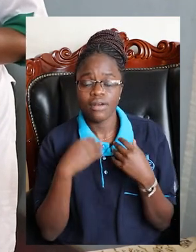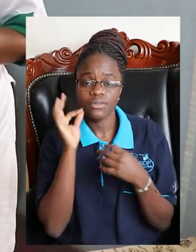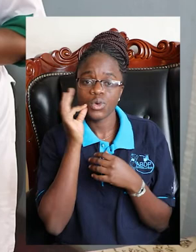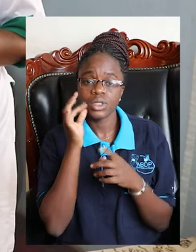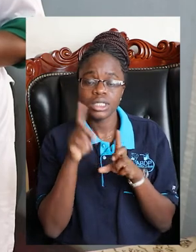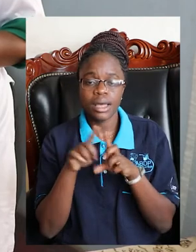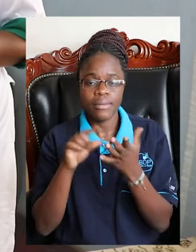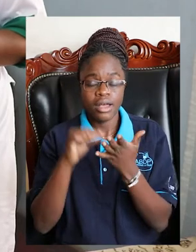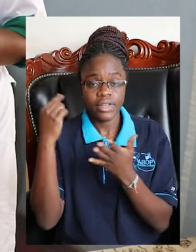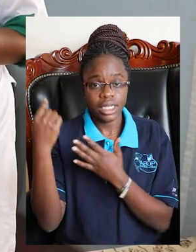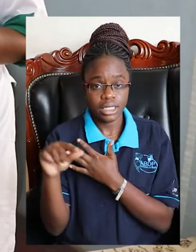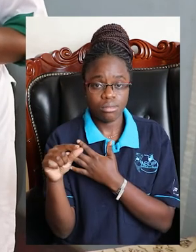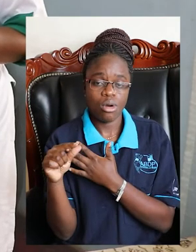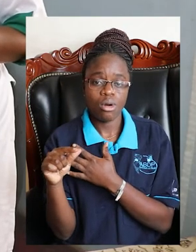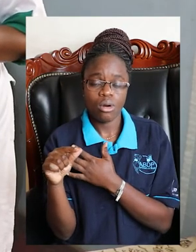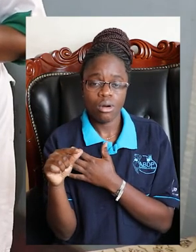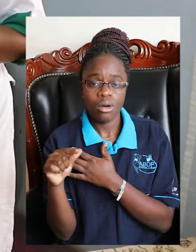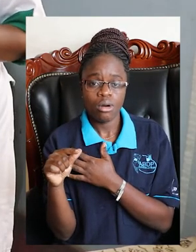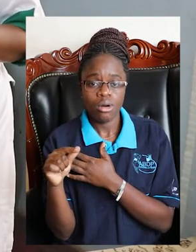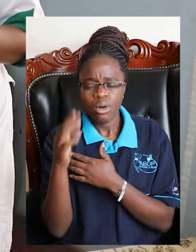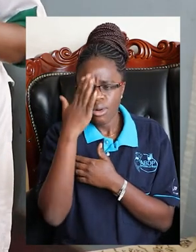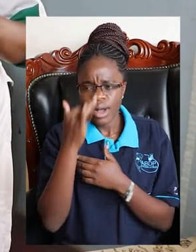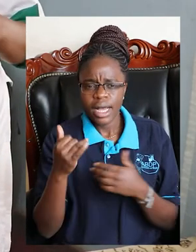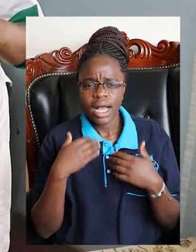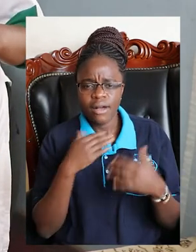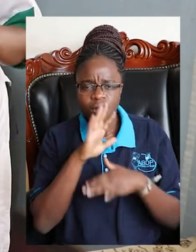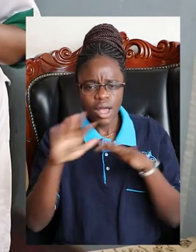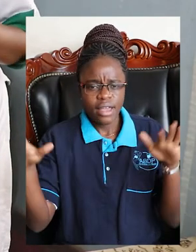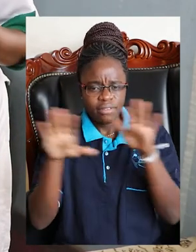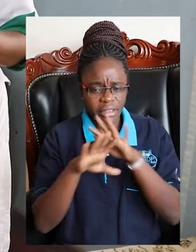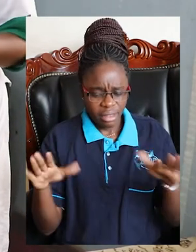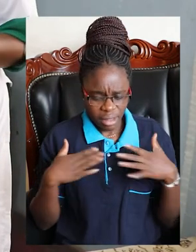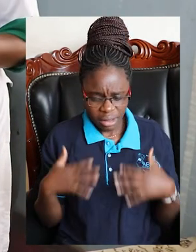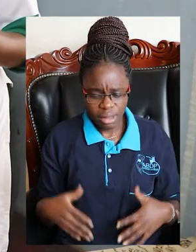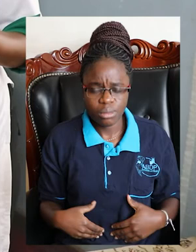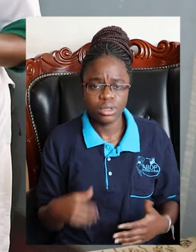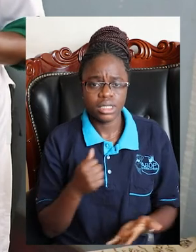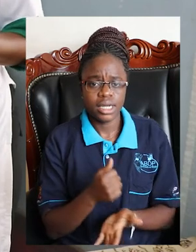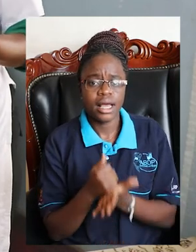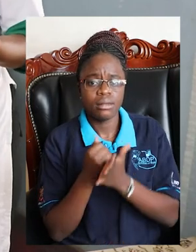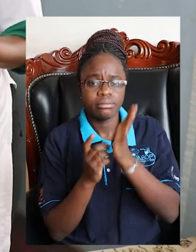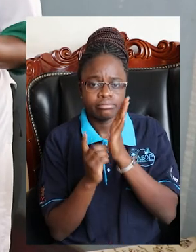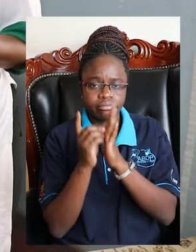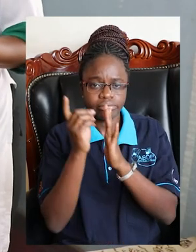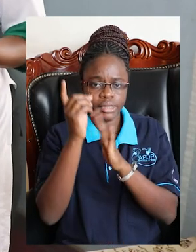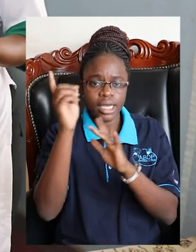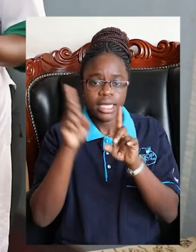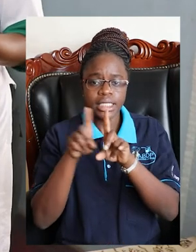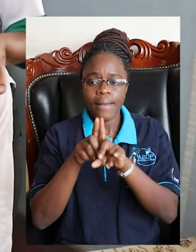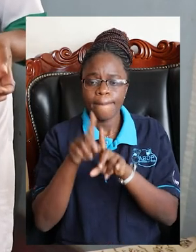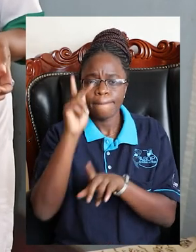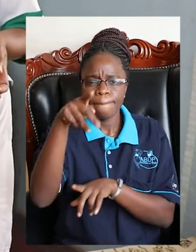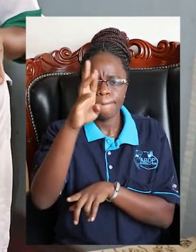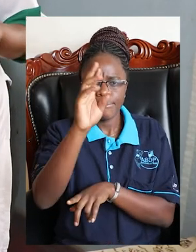the vegetables, because those ones now they run everything in the body, so they're required in plenty.